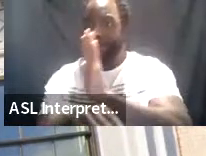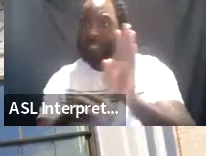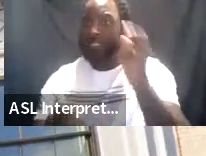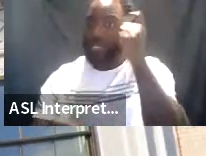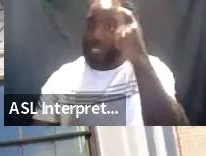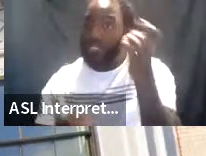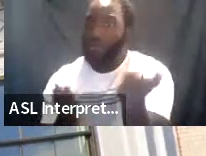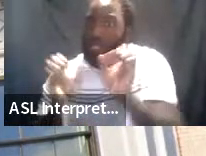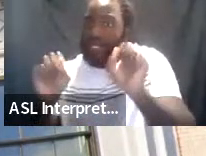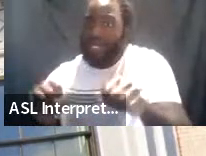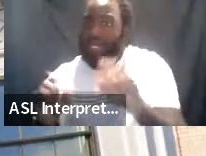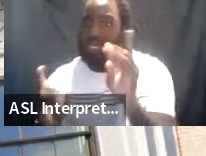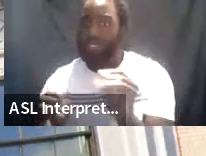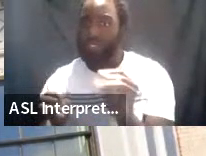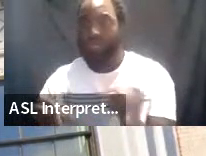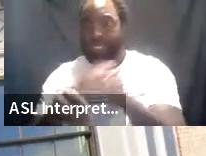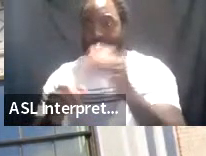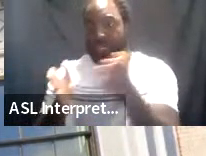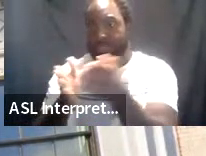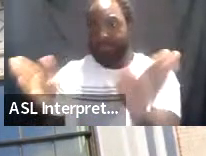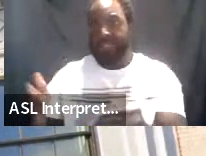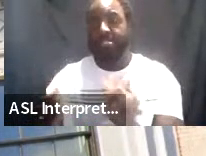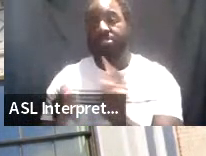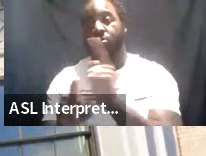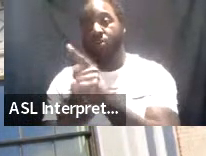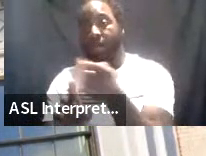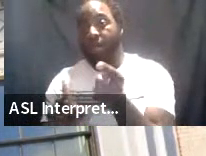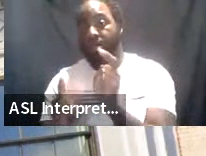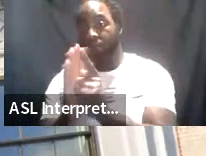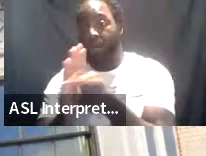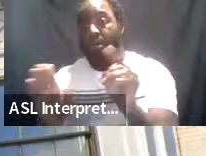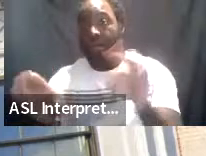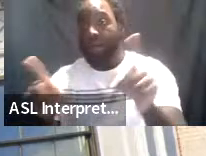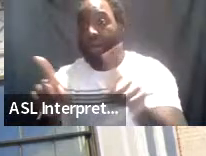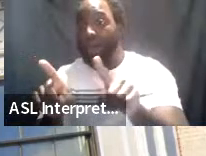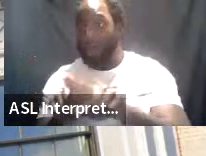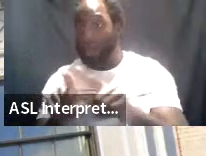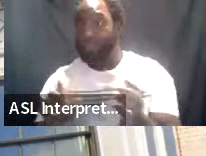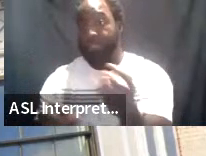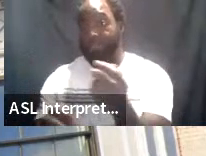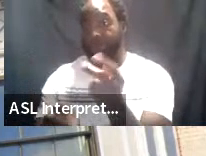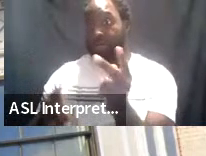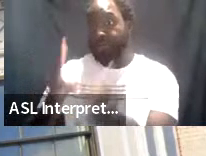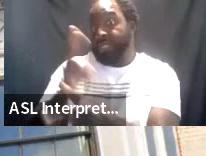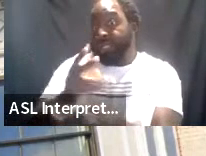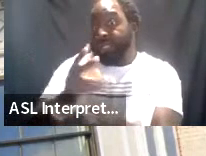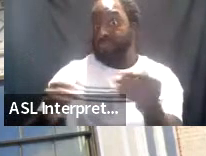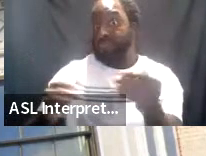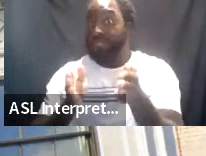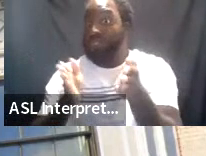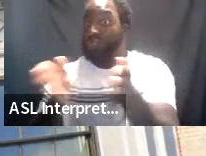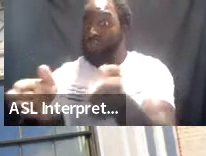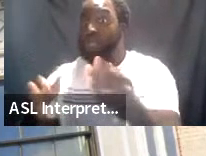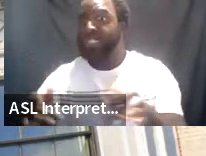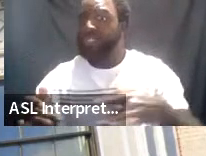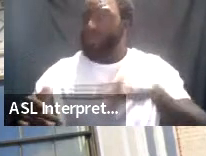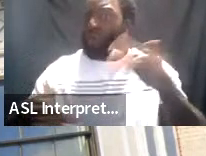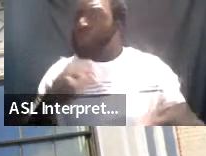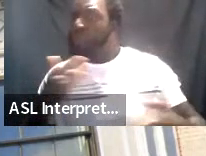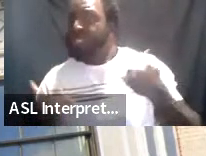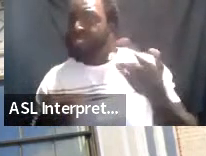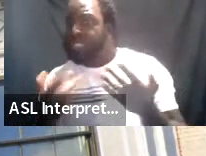understand what they can do in their space, while also activating the streets to make sure that they are vibrant in creating economic